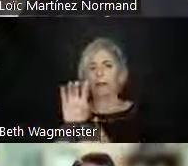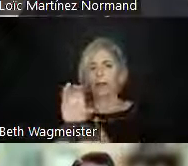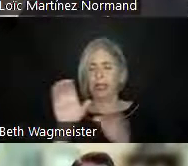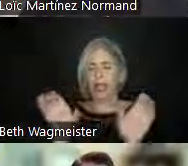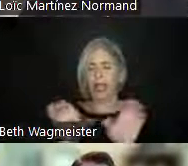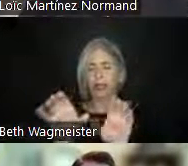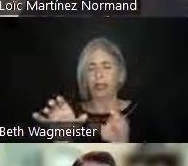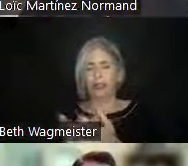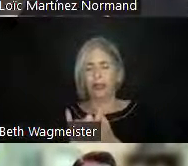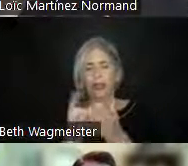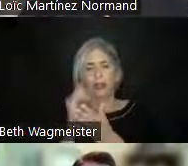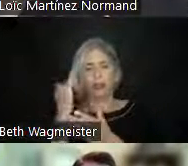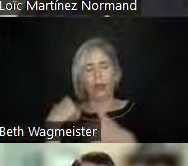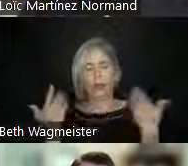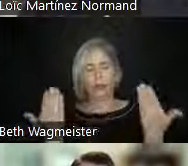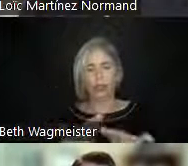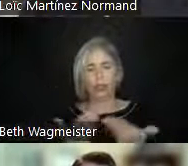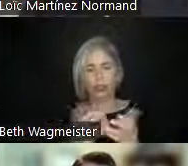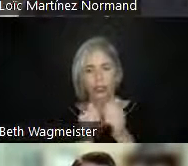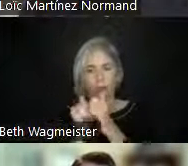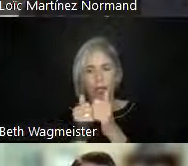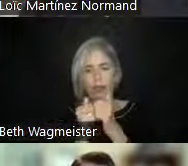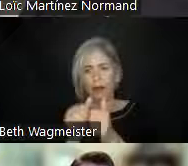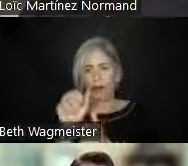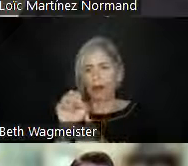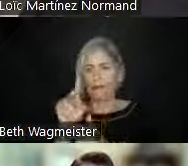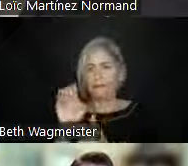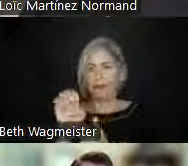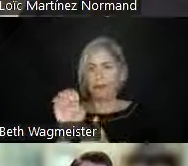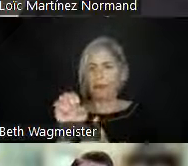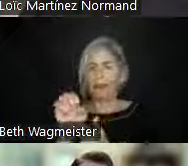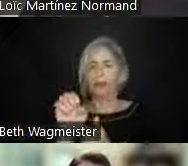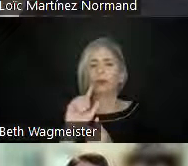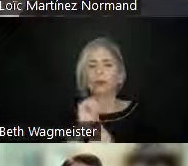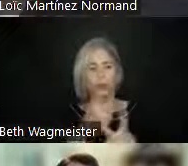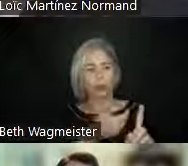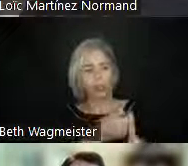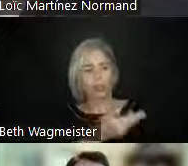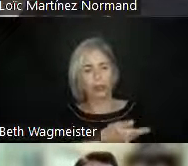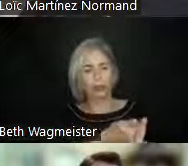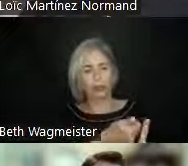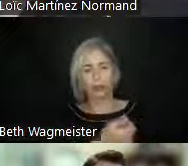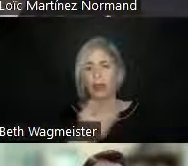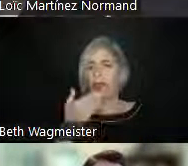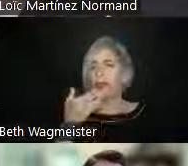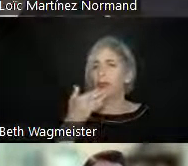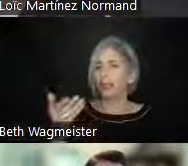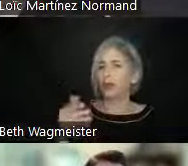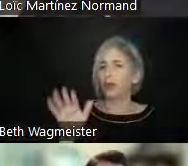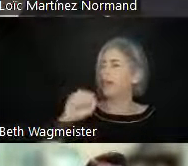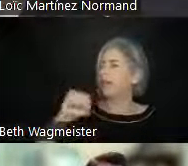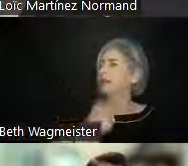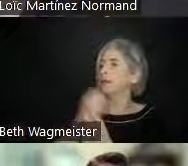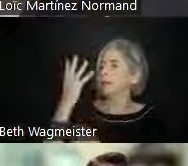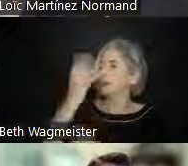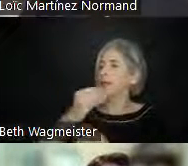and that's why we're here together today. Mike, if you want to give your introduction as well. Thank you very much, Andrew and Susanna. That was a lovely introduction to the